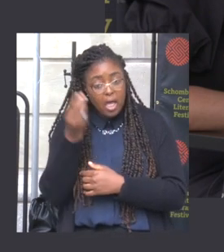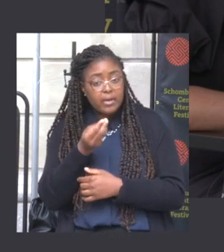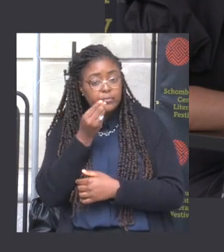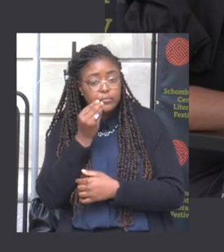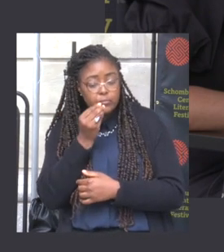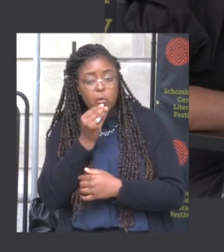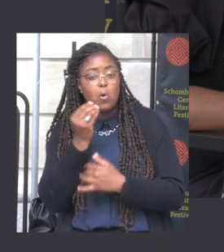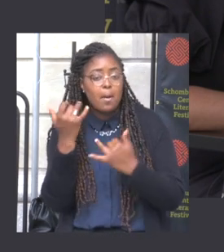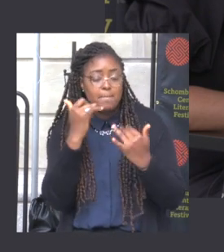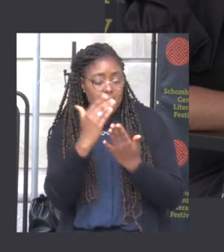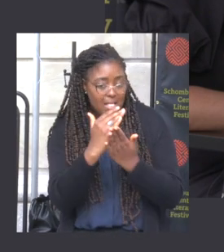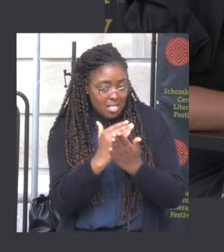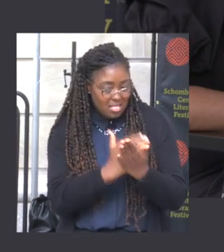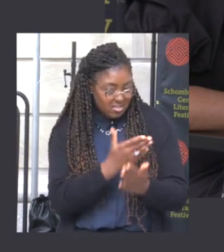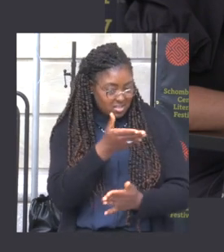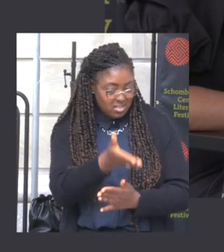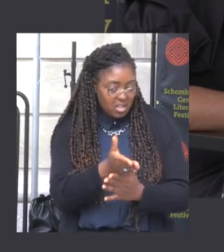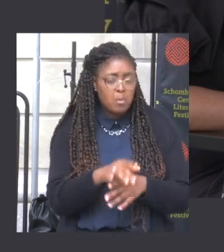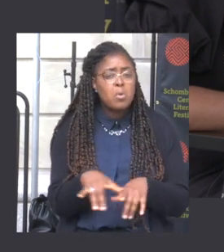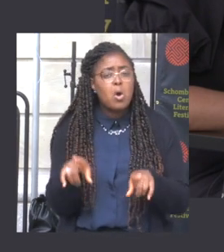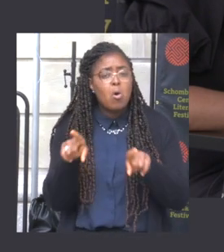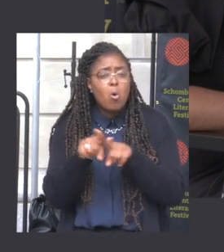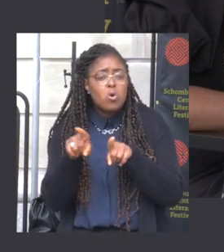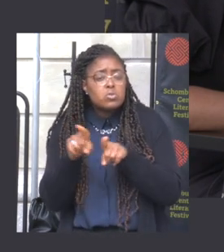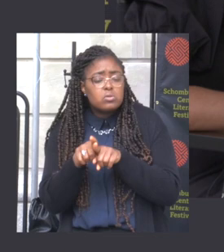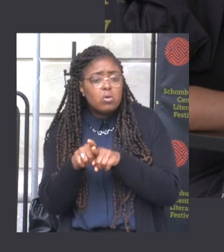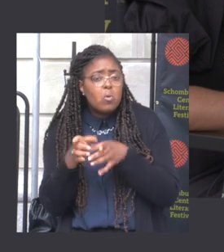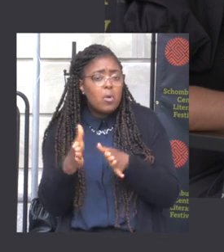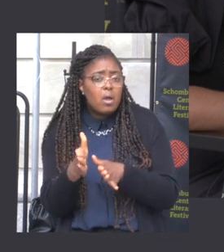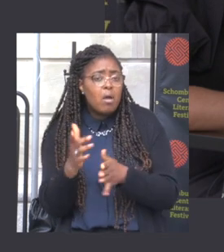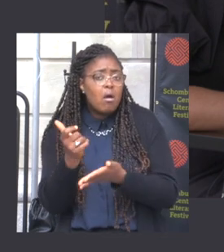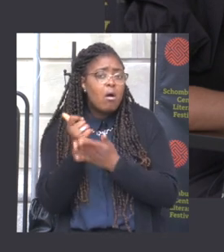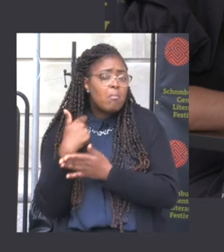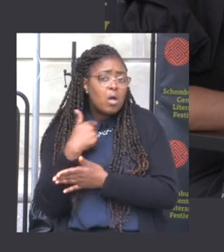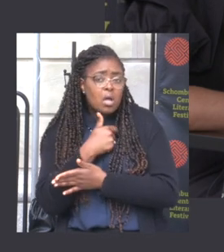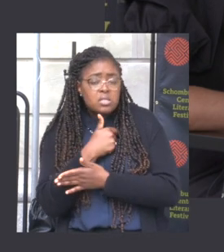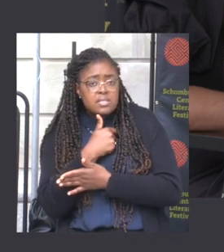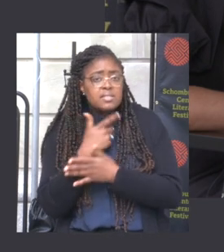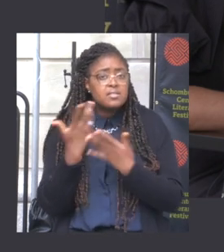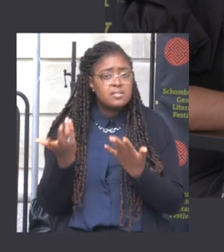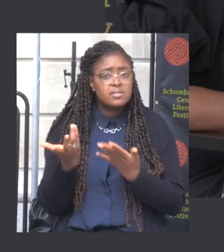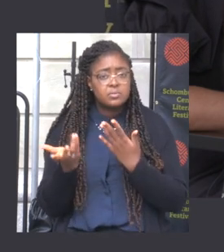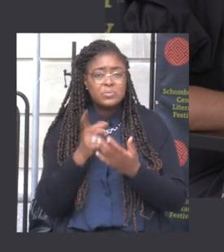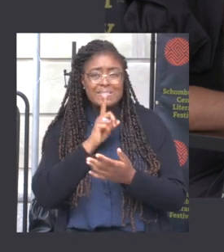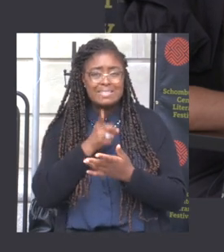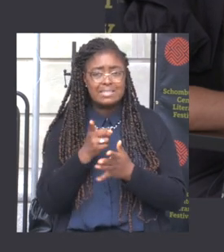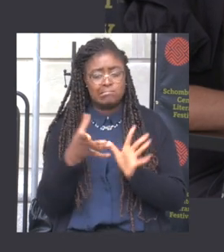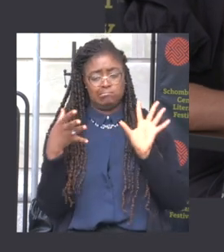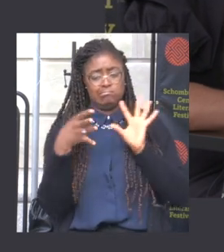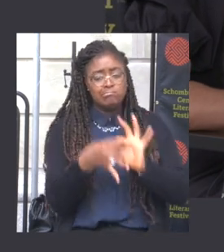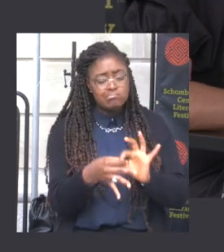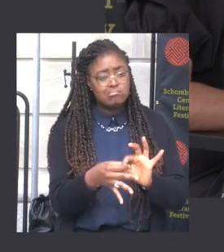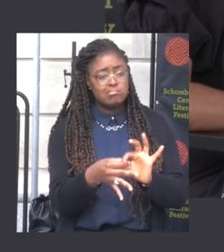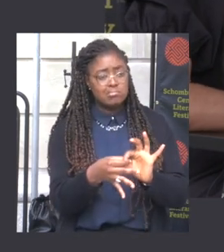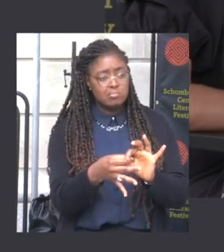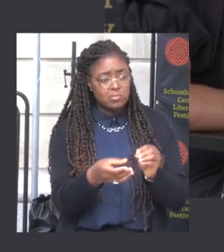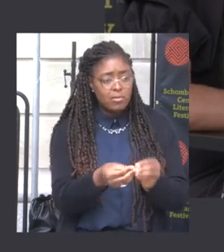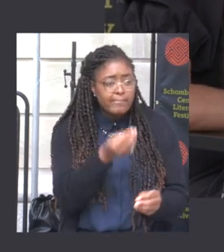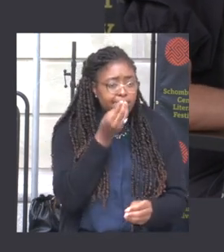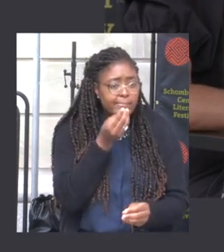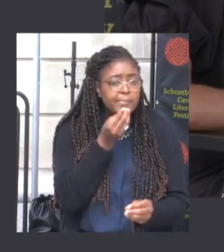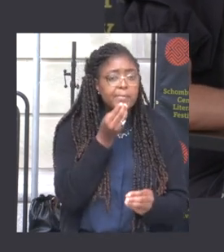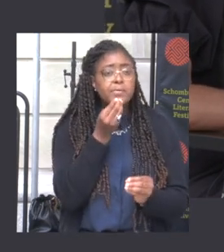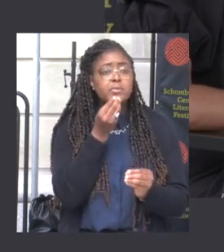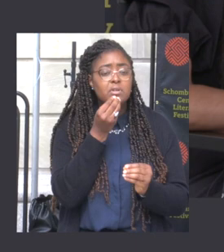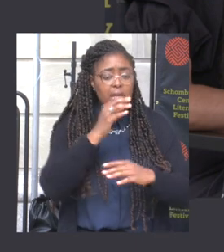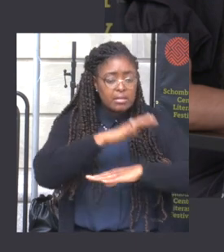on there. But it's also just a way to really help us to kind of like viscerally connect with food and building around the